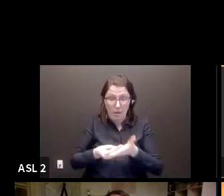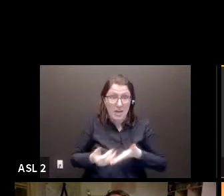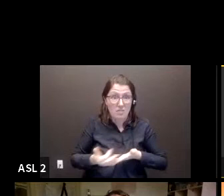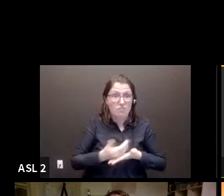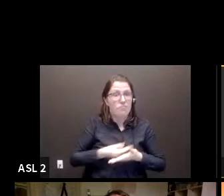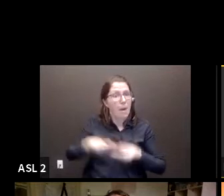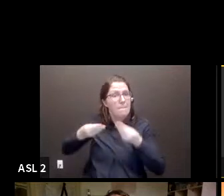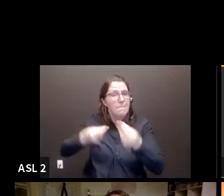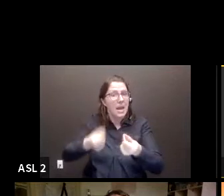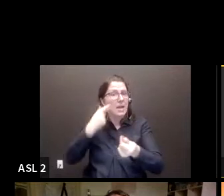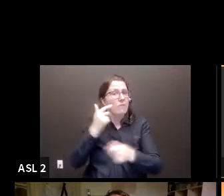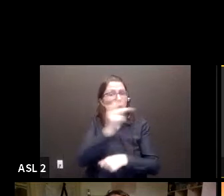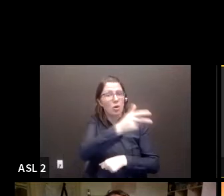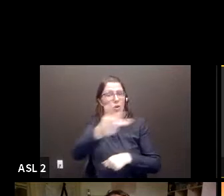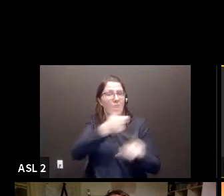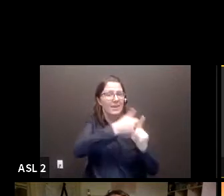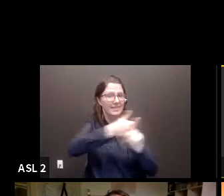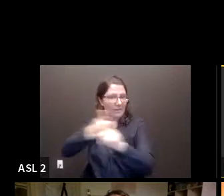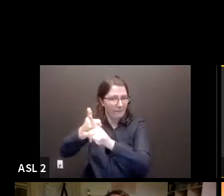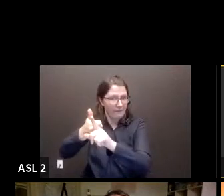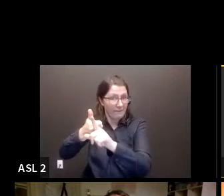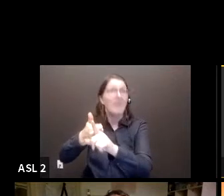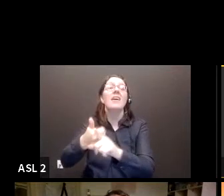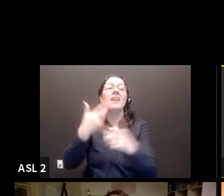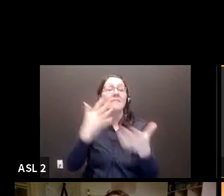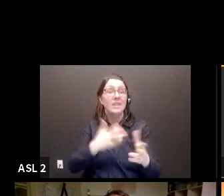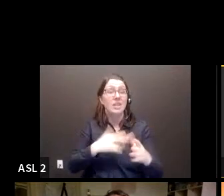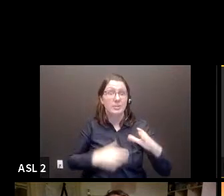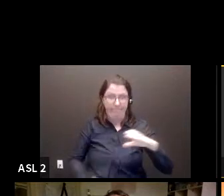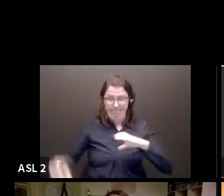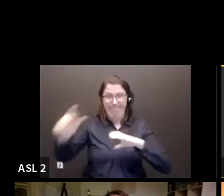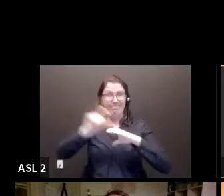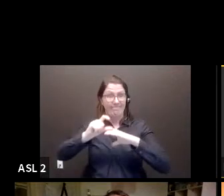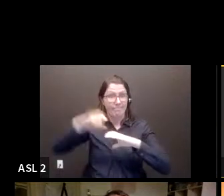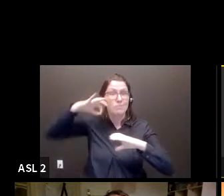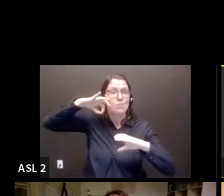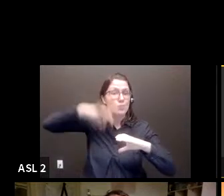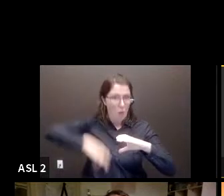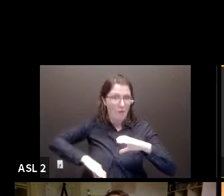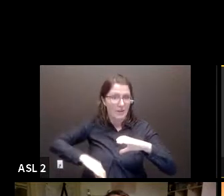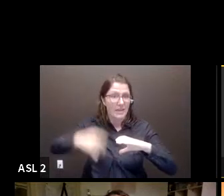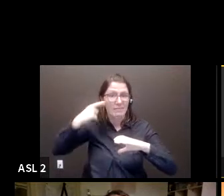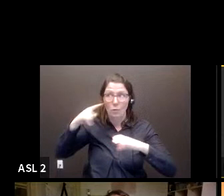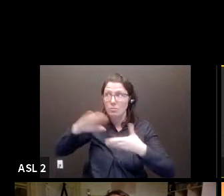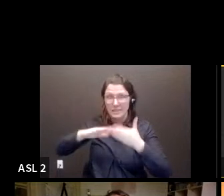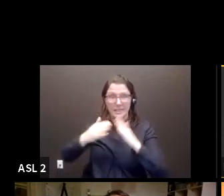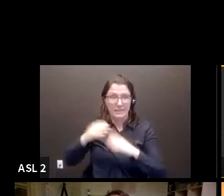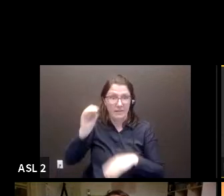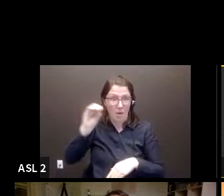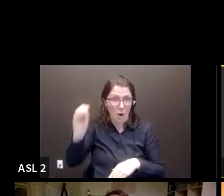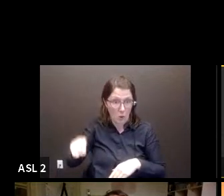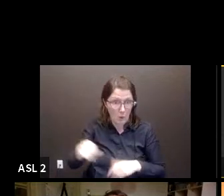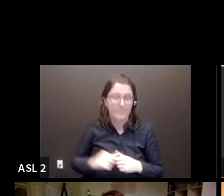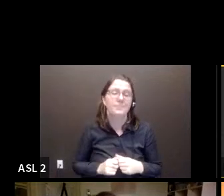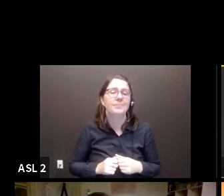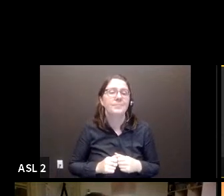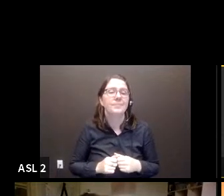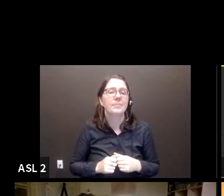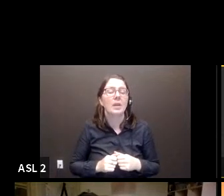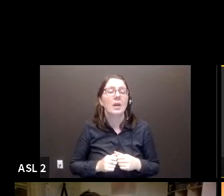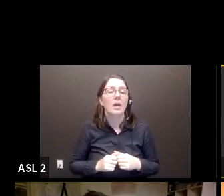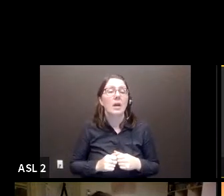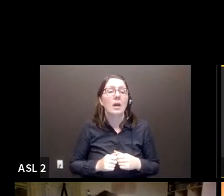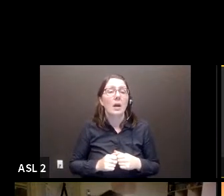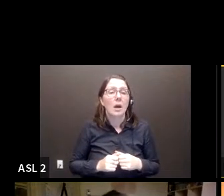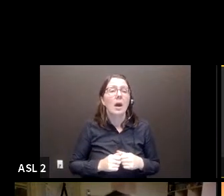they produce then a net profit i'm going to put that in air quotes for the municipality what was important in the ottawa ontario